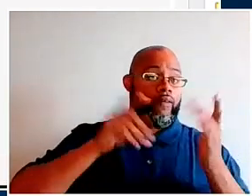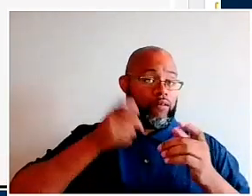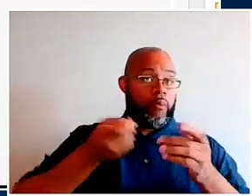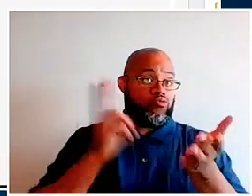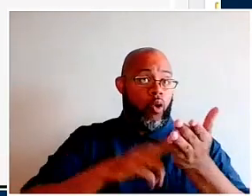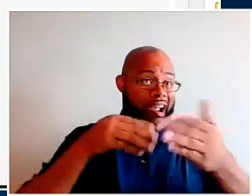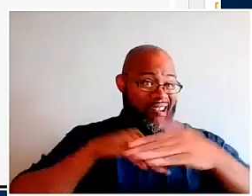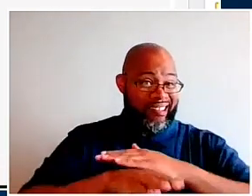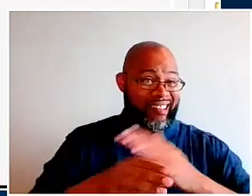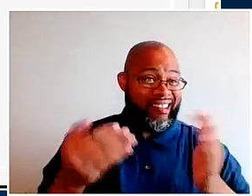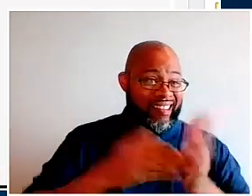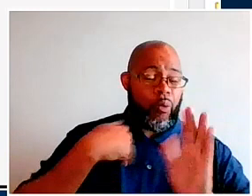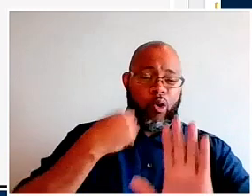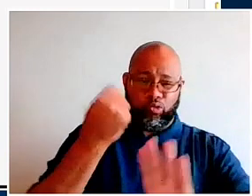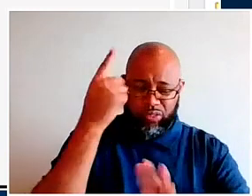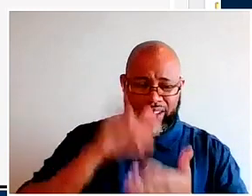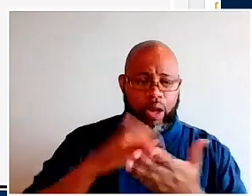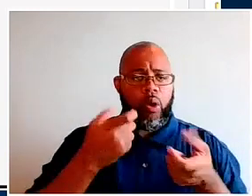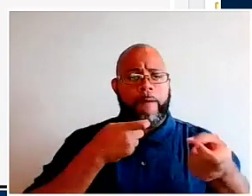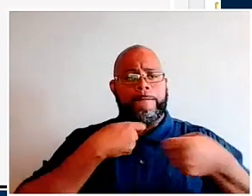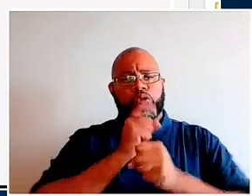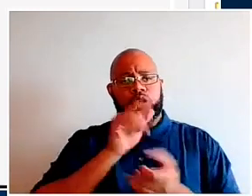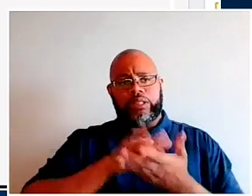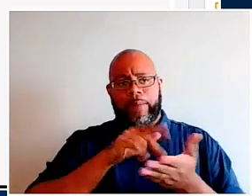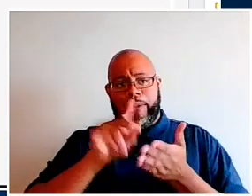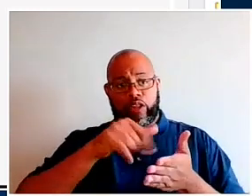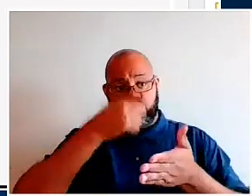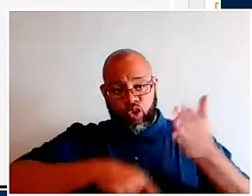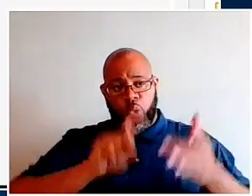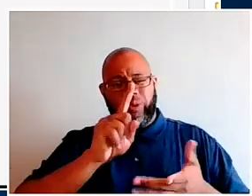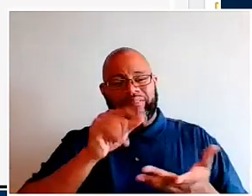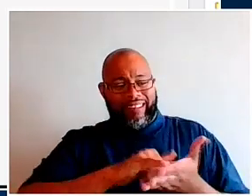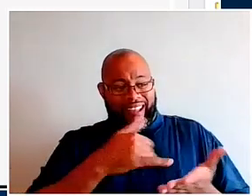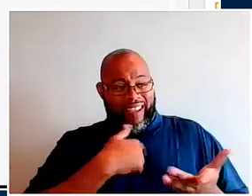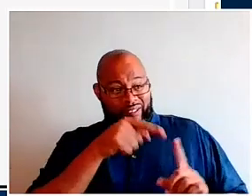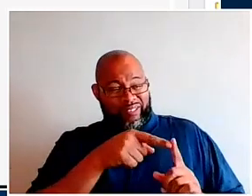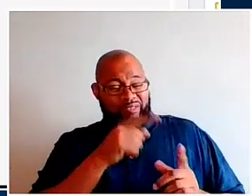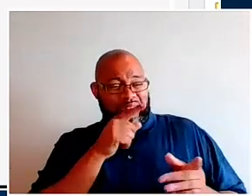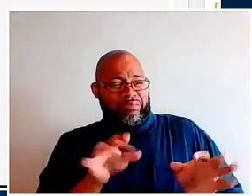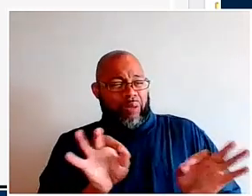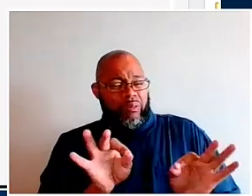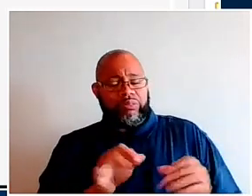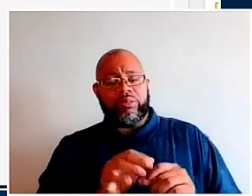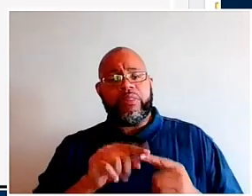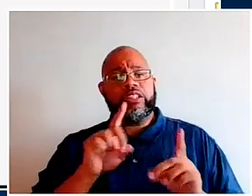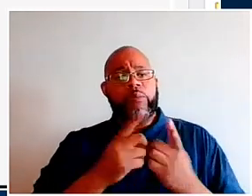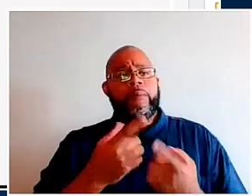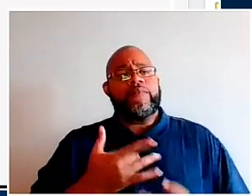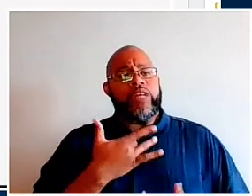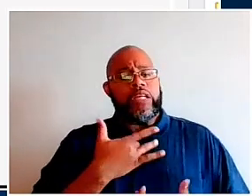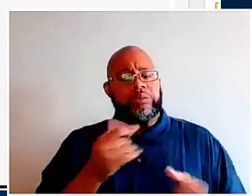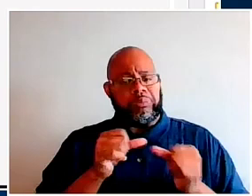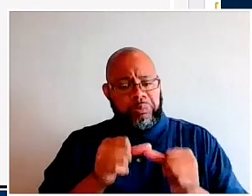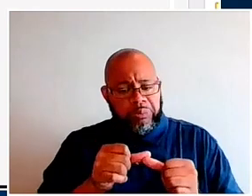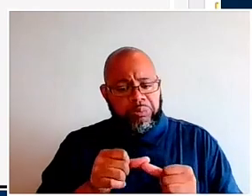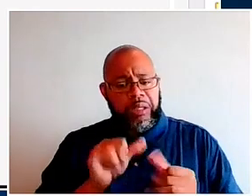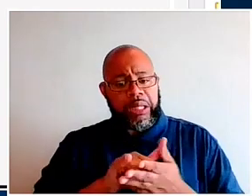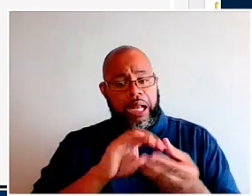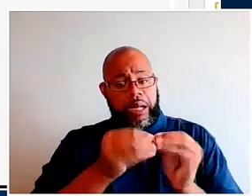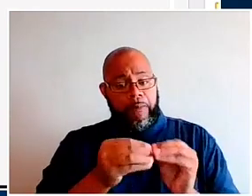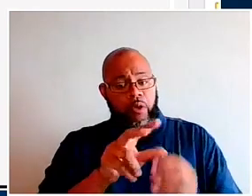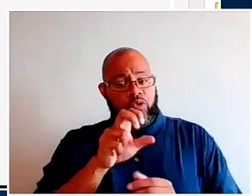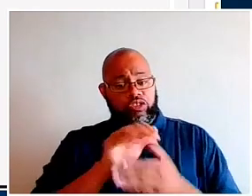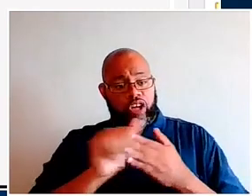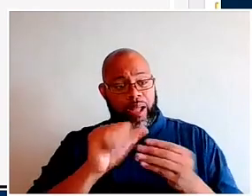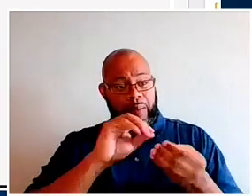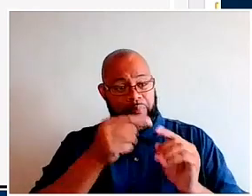and we want to facilitate the payment of those charges where they are minor. This is as far as the department feels it can go. This figure, this $300 figure,